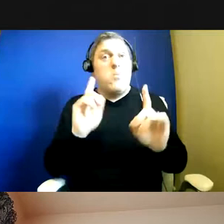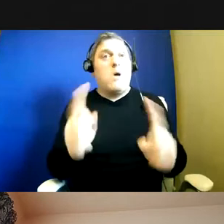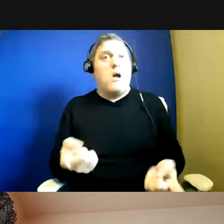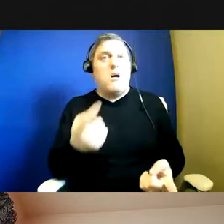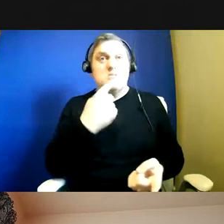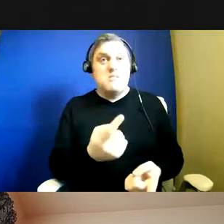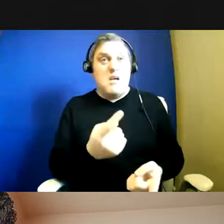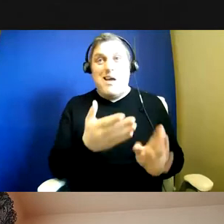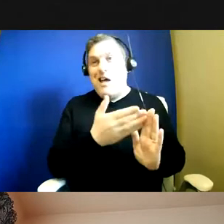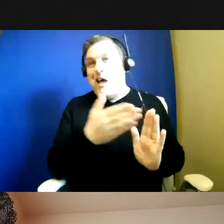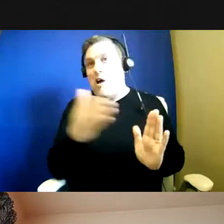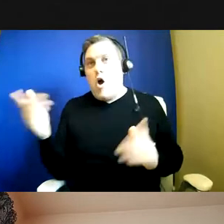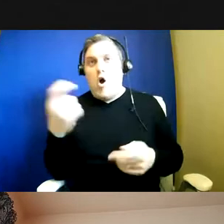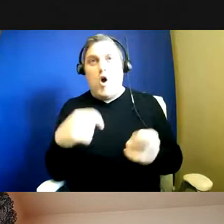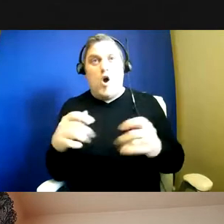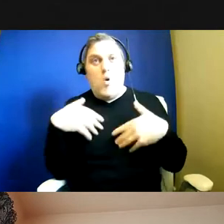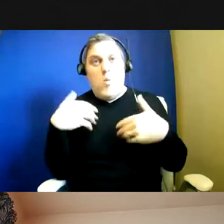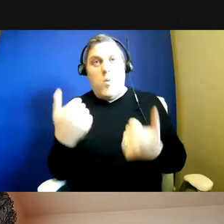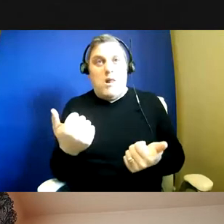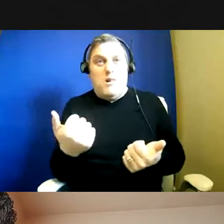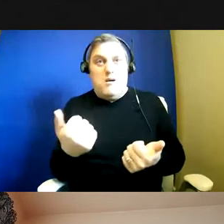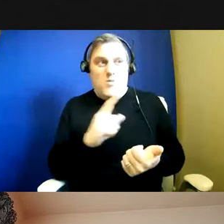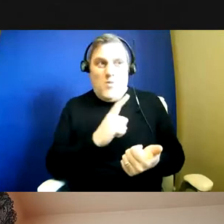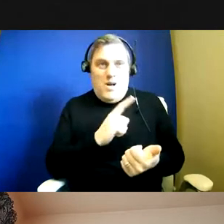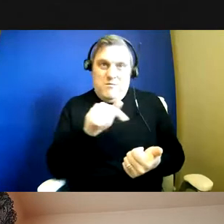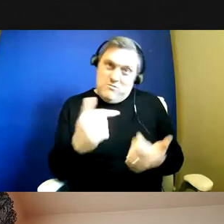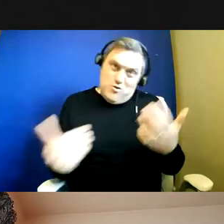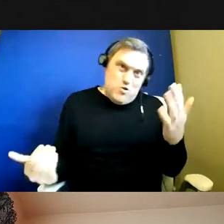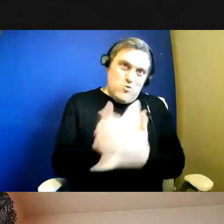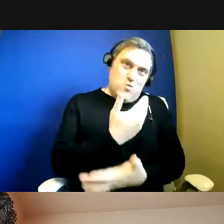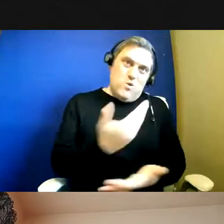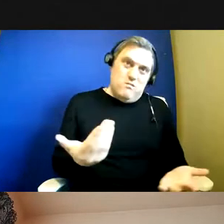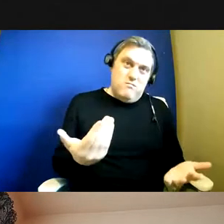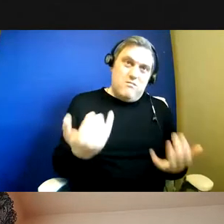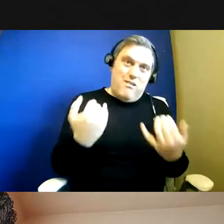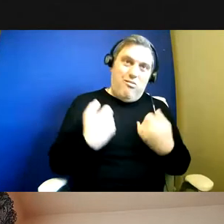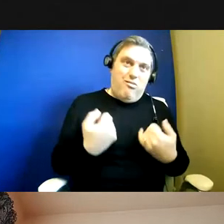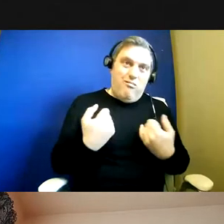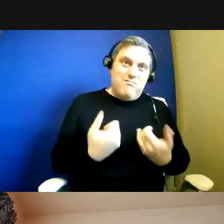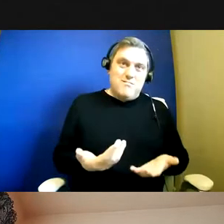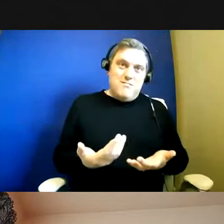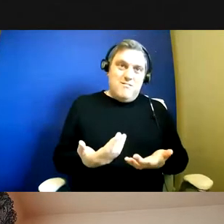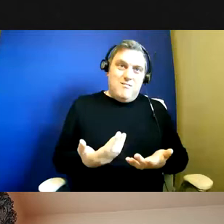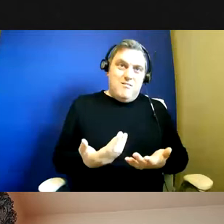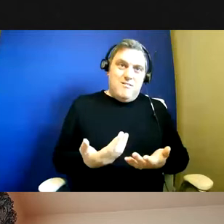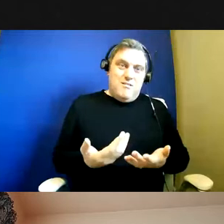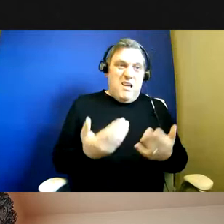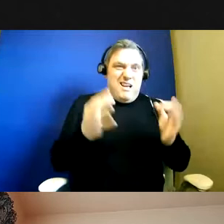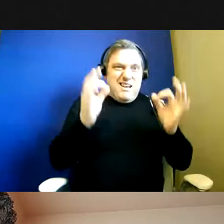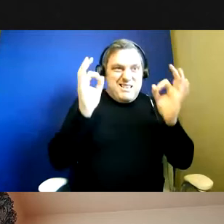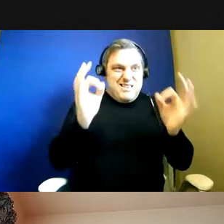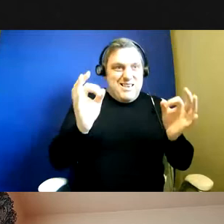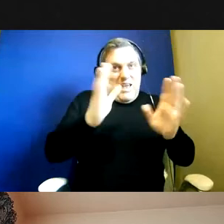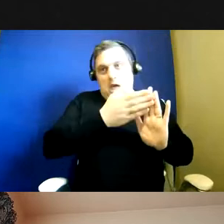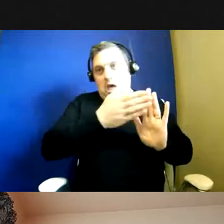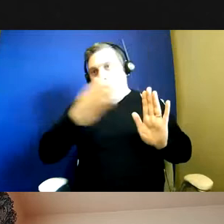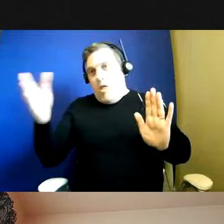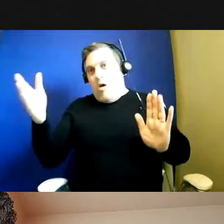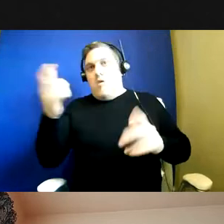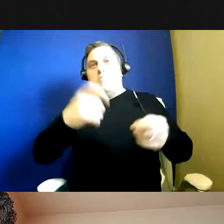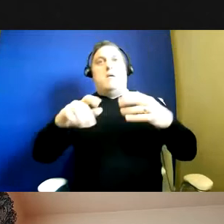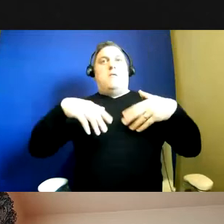can't really predict, partly because this is such a new illness, exactly how long it's going to take for somebody to